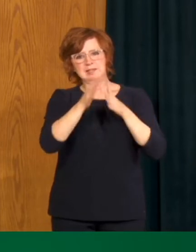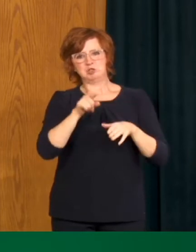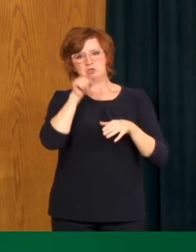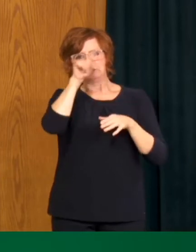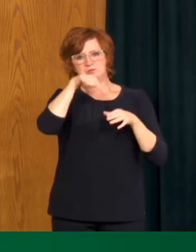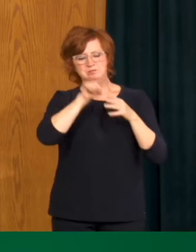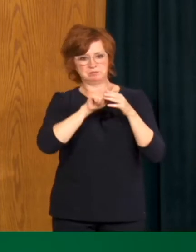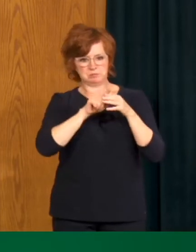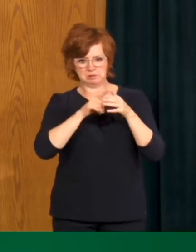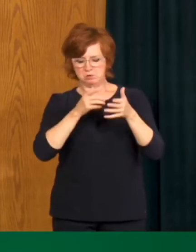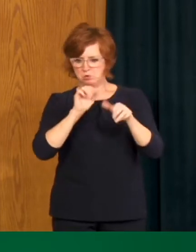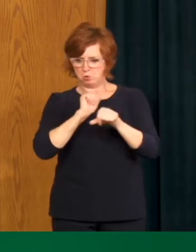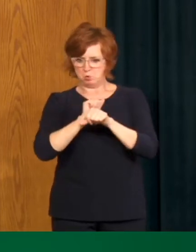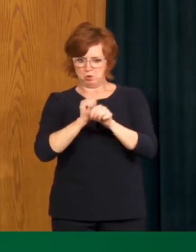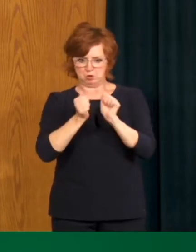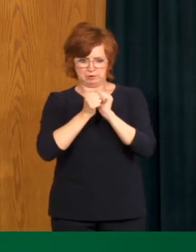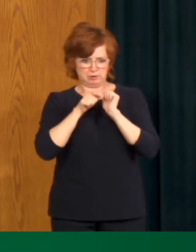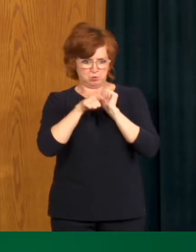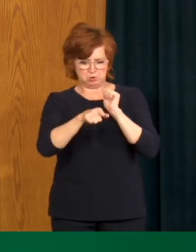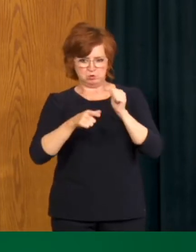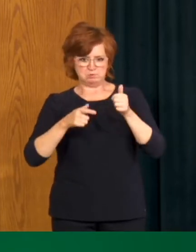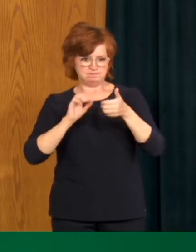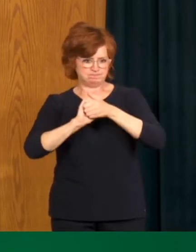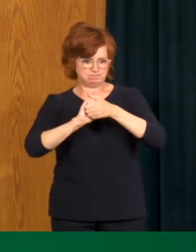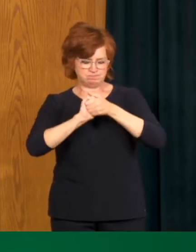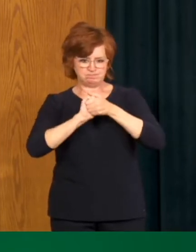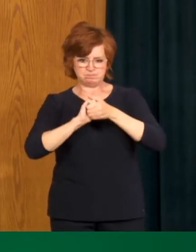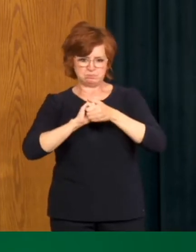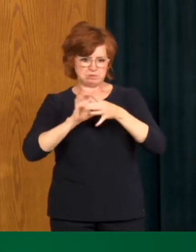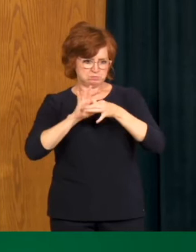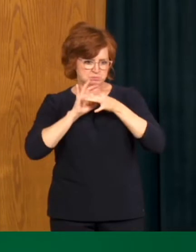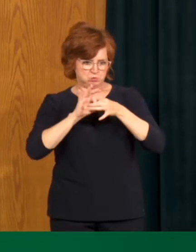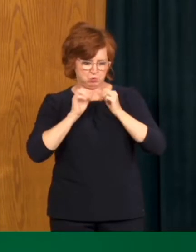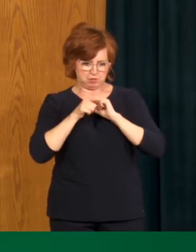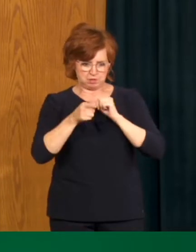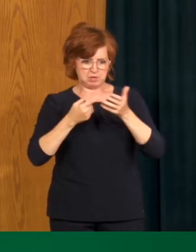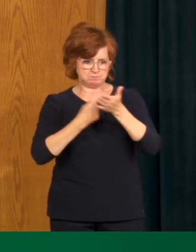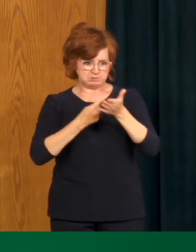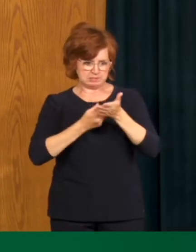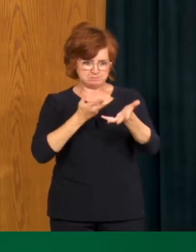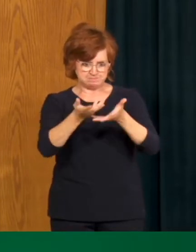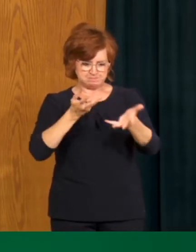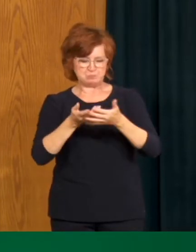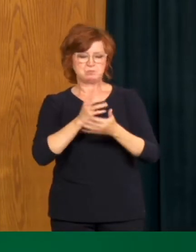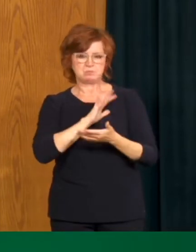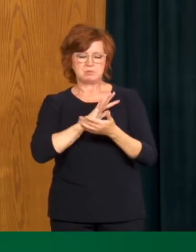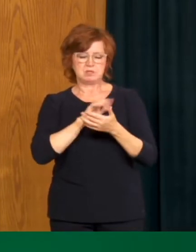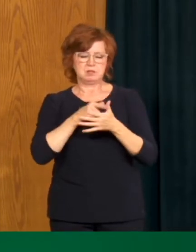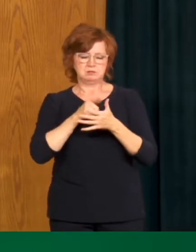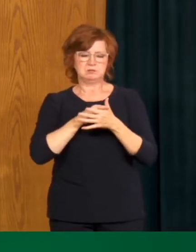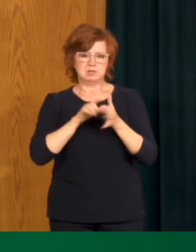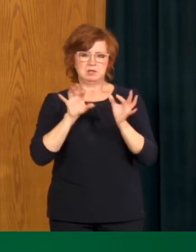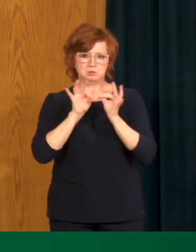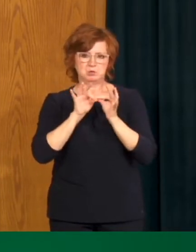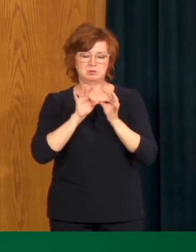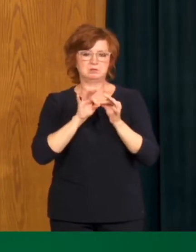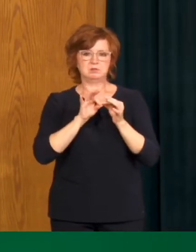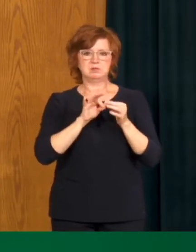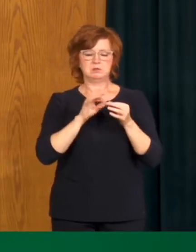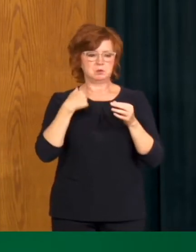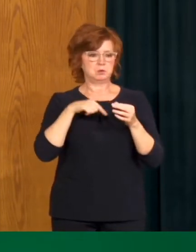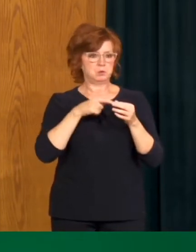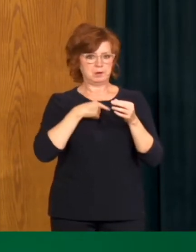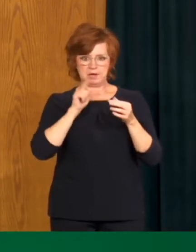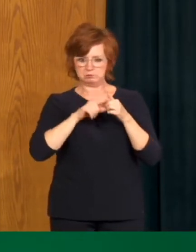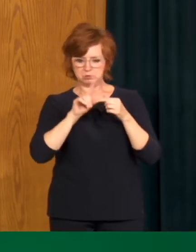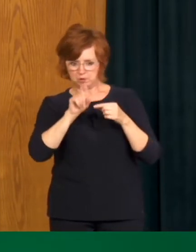can actually do our testing and see and support those things that beyond the testing and contact tracing, what other things can we put in place to